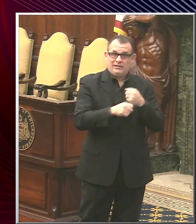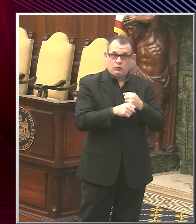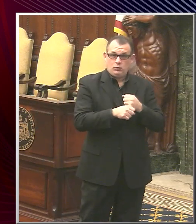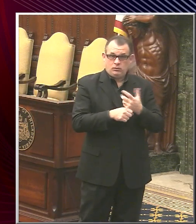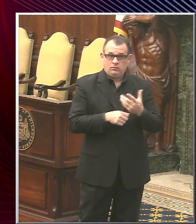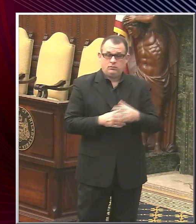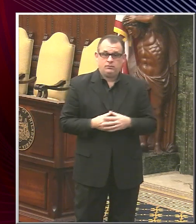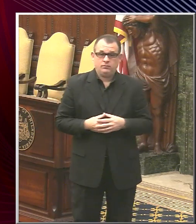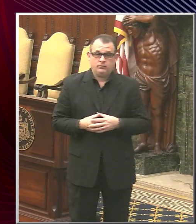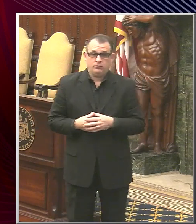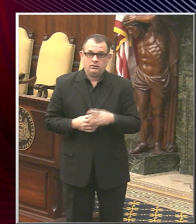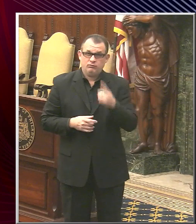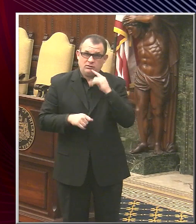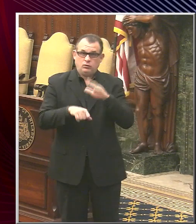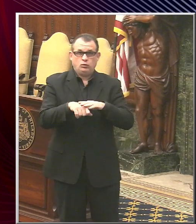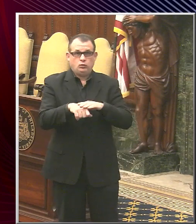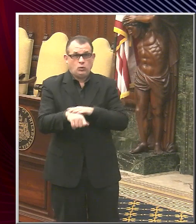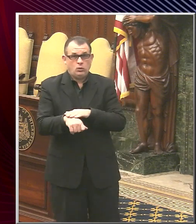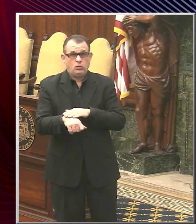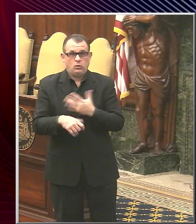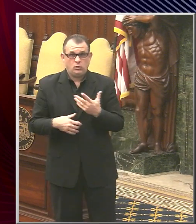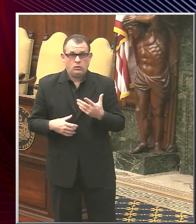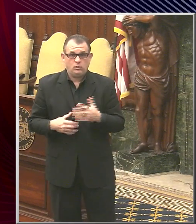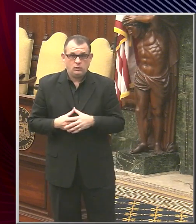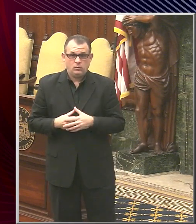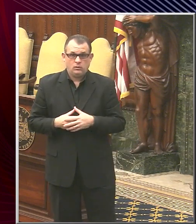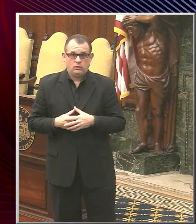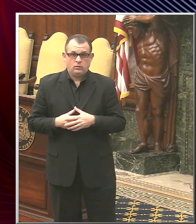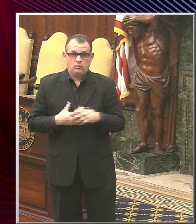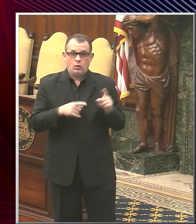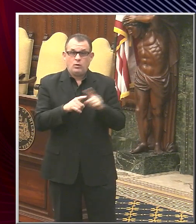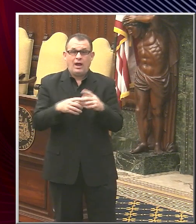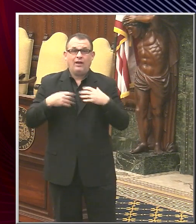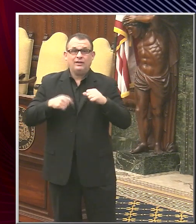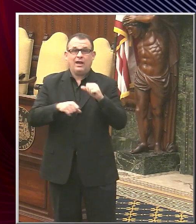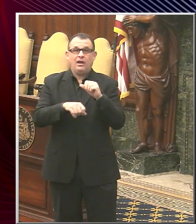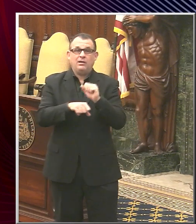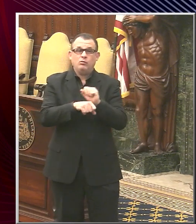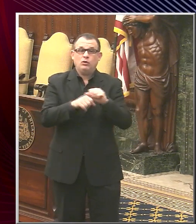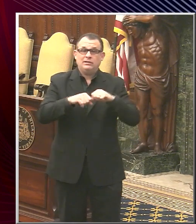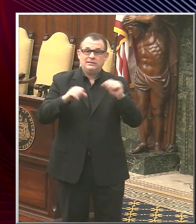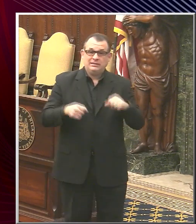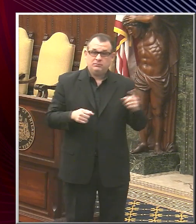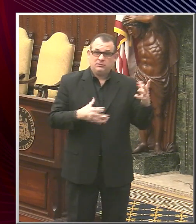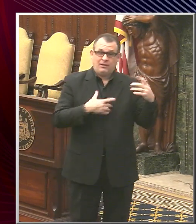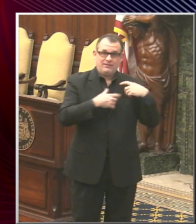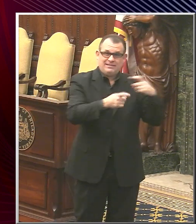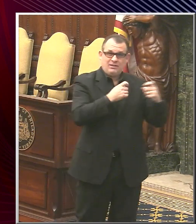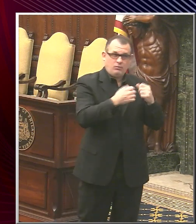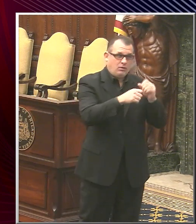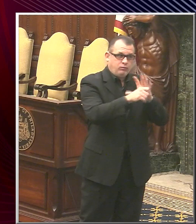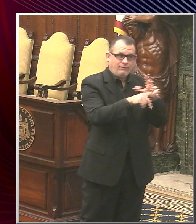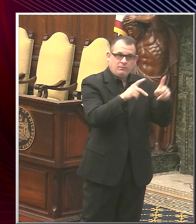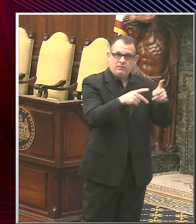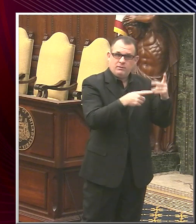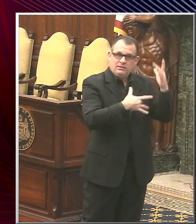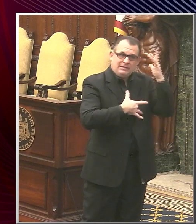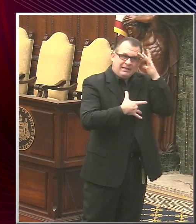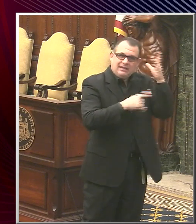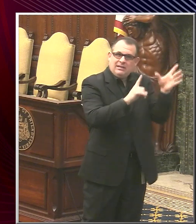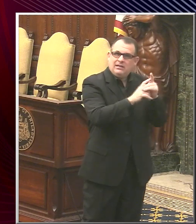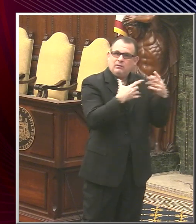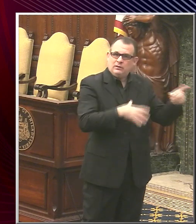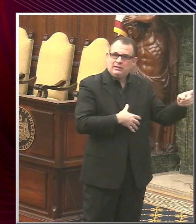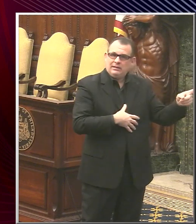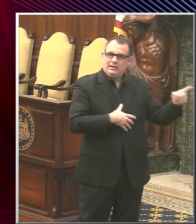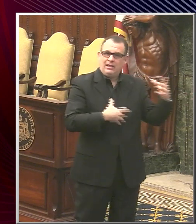time. All this has been done, by the way, by a healthcare system that is still dealing with a pandemic and is very stressed with that, and by a public health